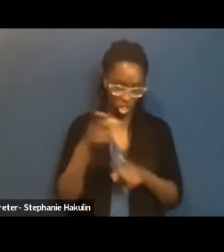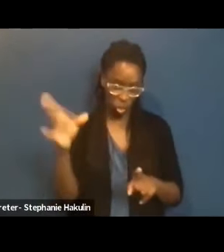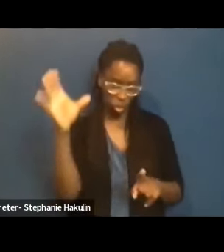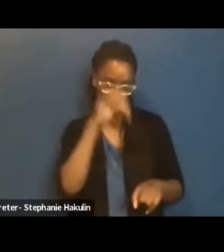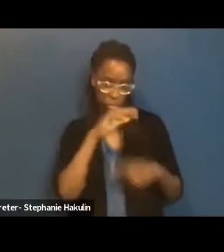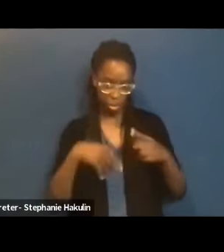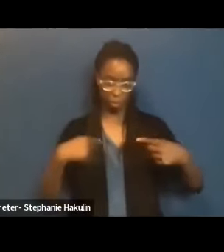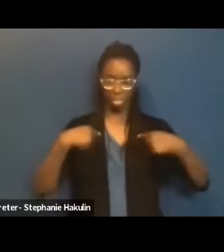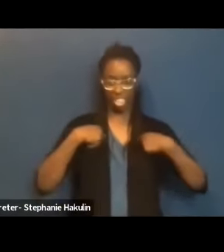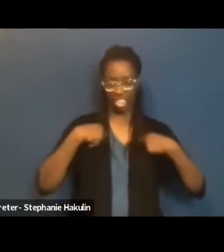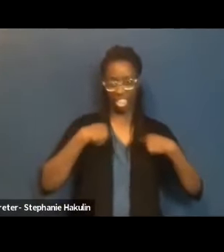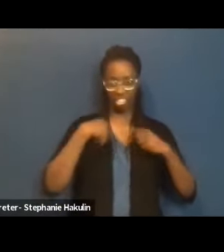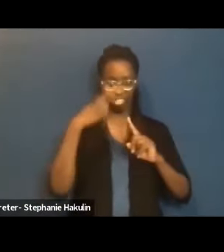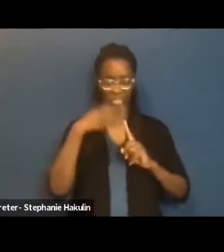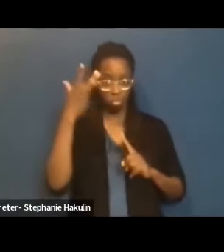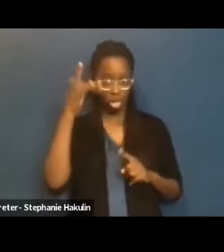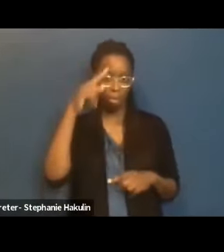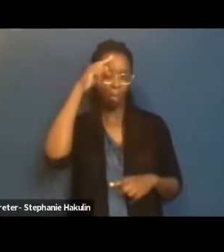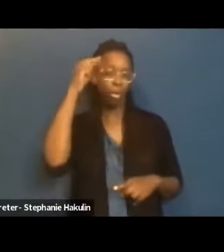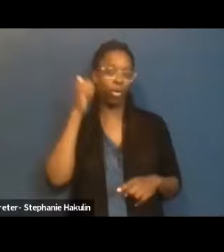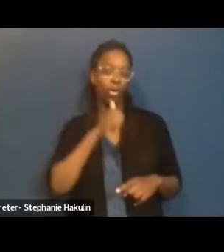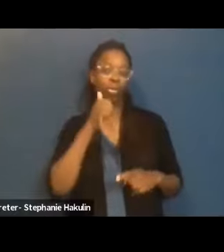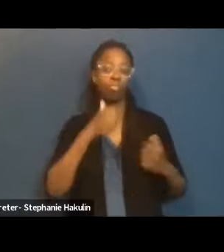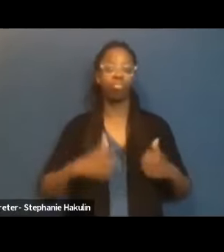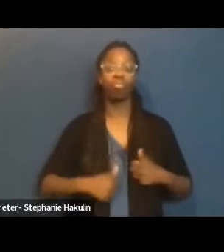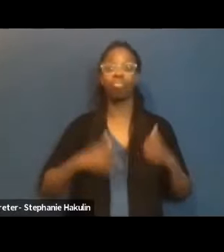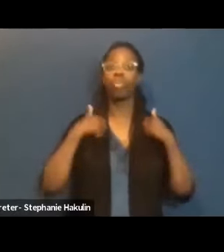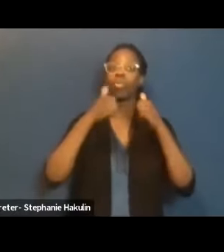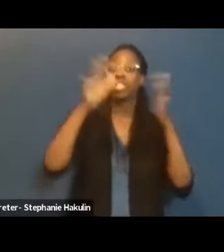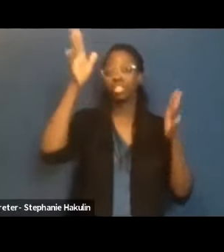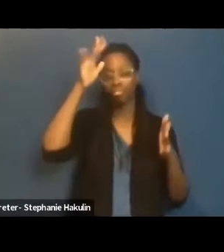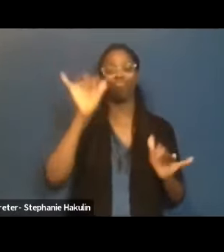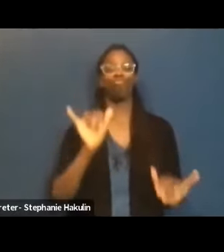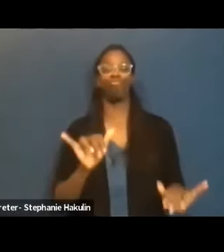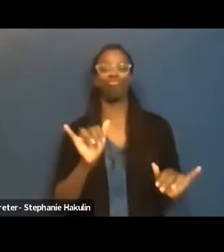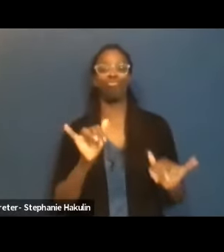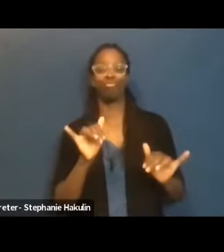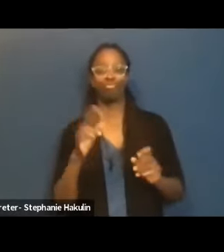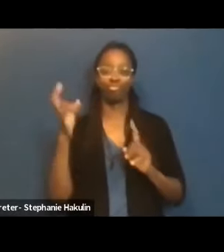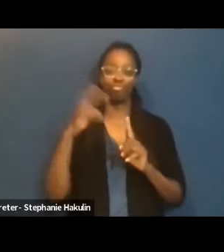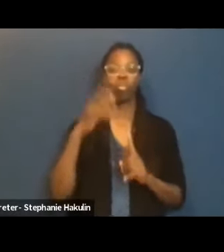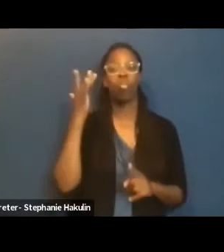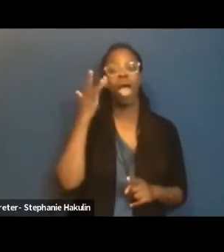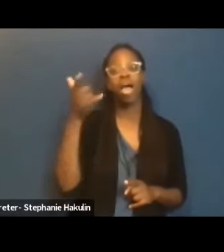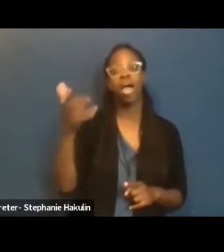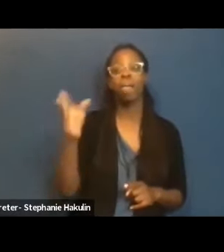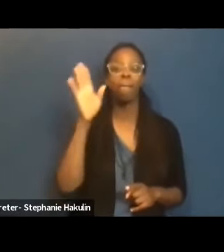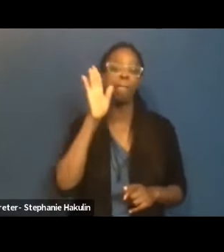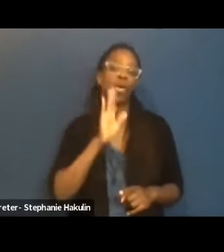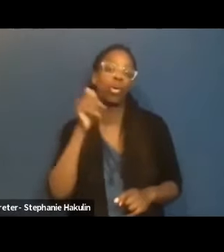without her daddy. A black girl needs nobody because brown skin girls are tough.